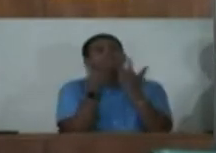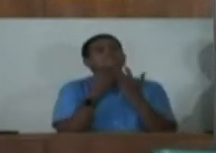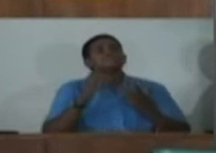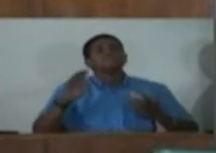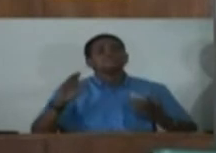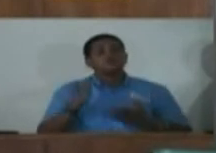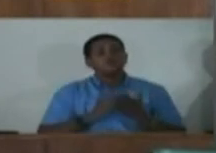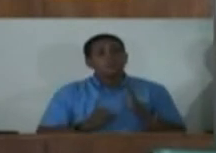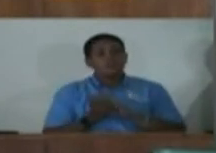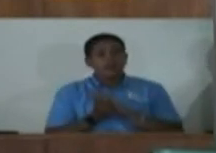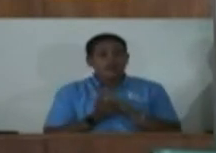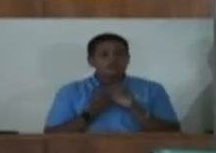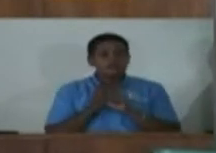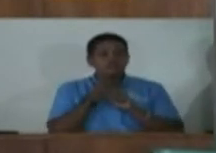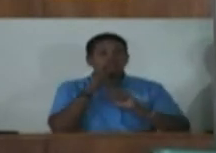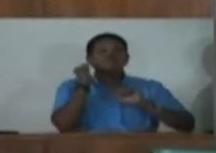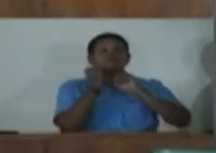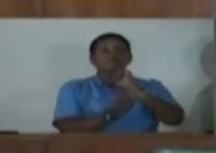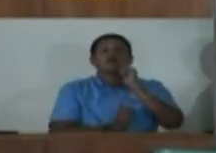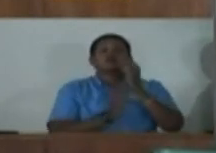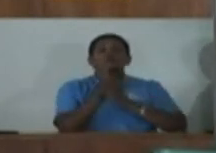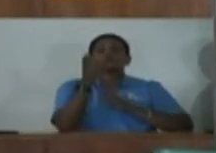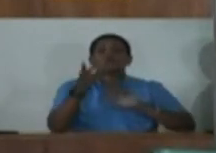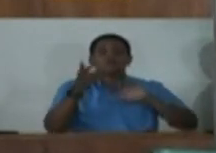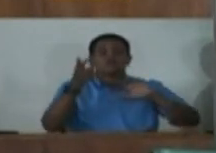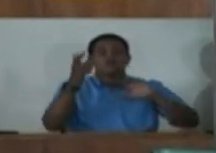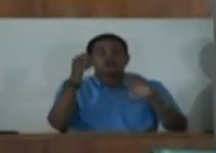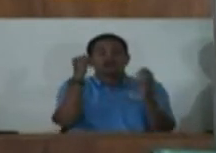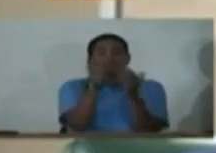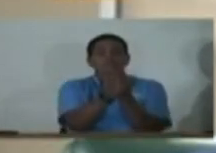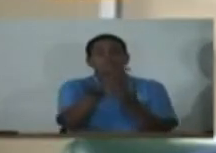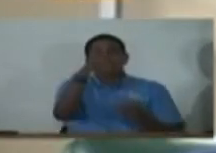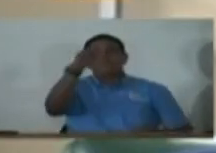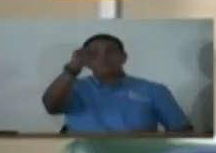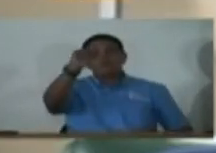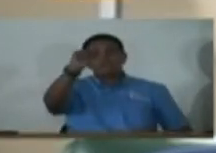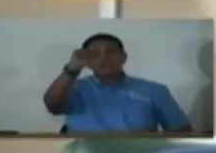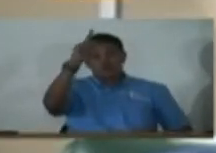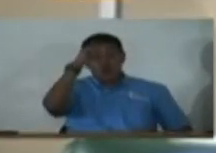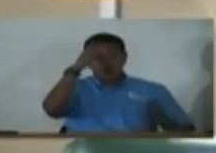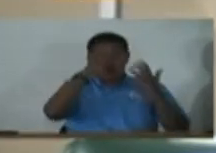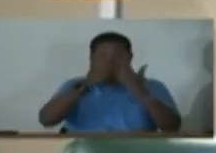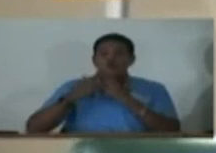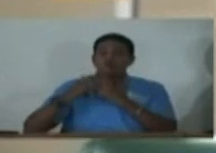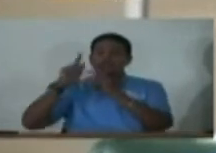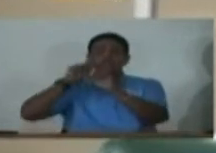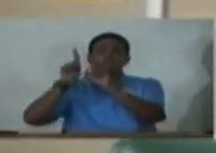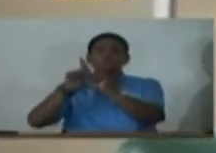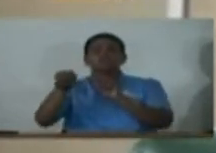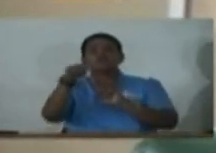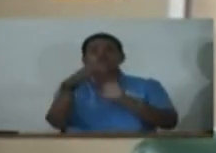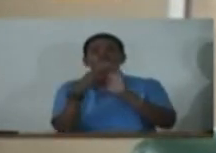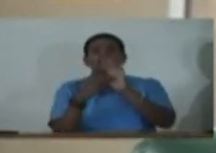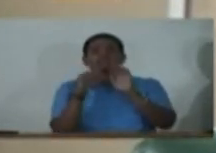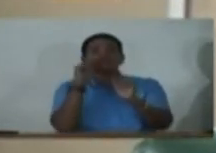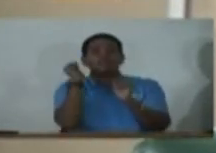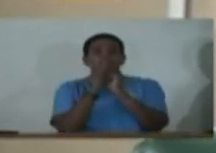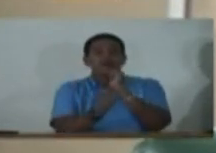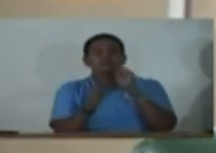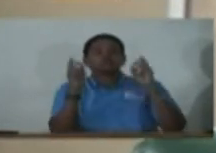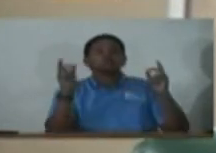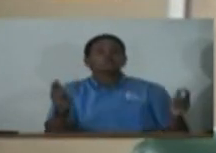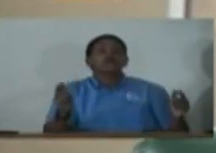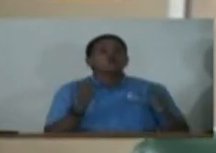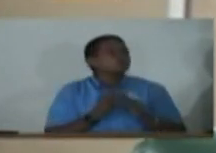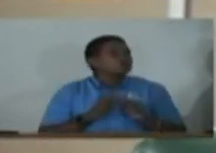some of the acts that have already been passed, like the Patent Cooperation Treaty, that those regulations be passed as soon